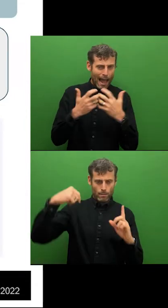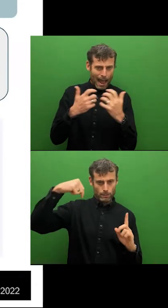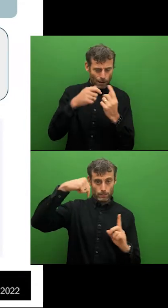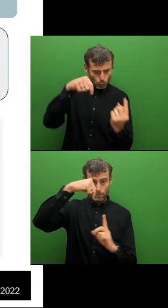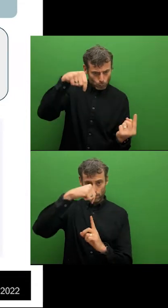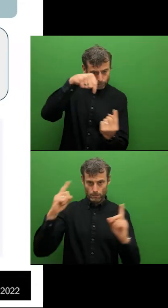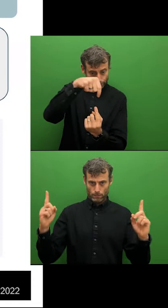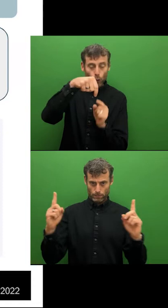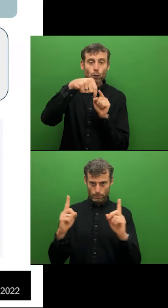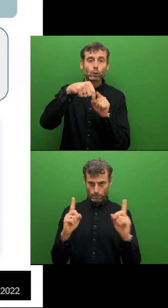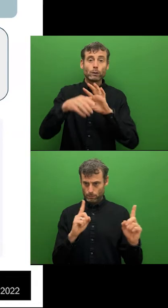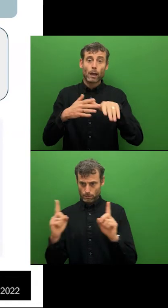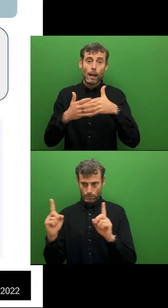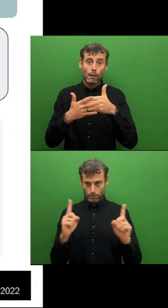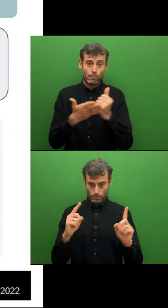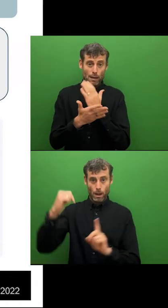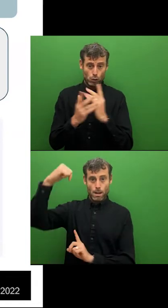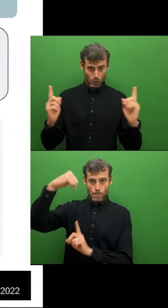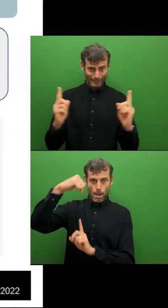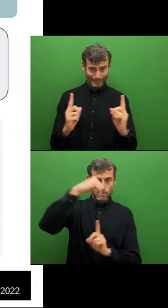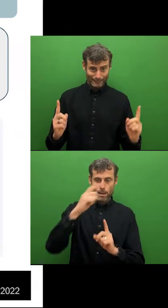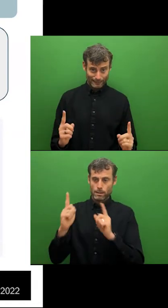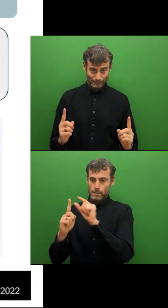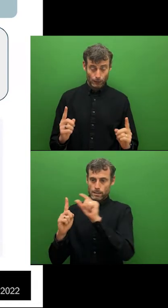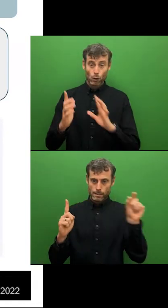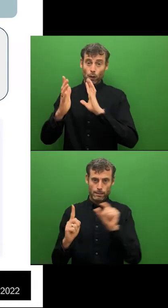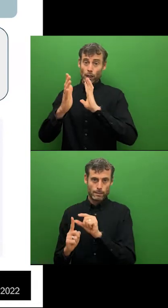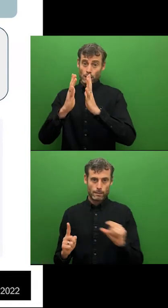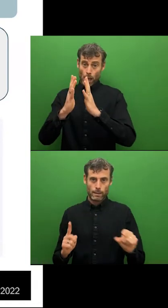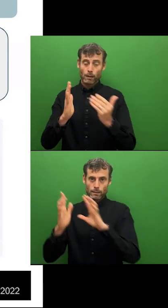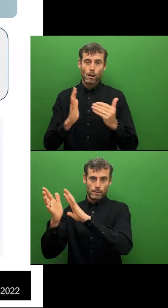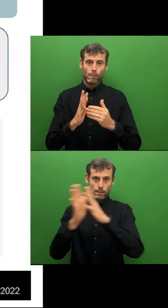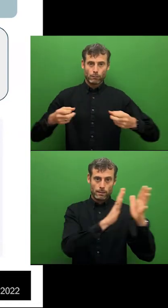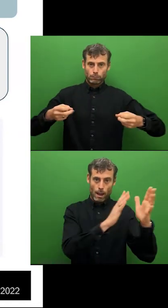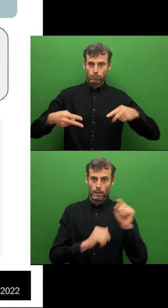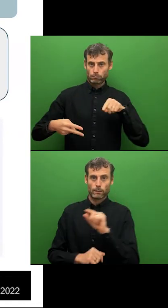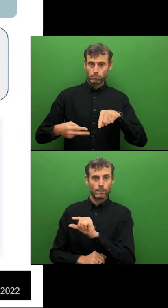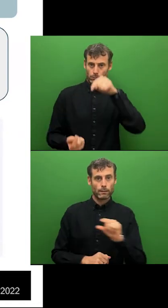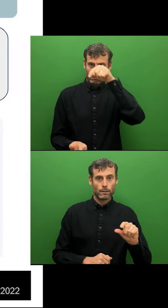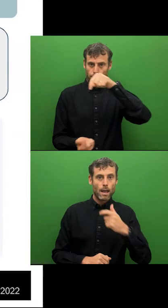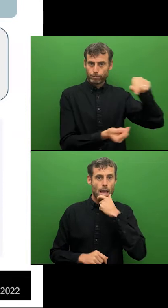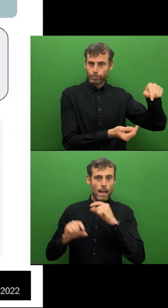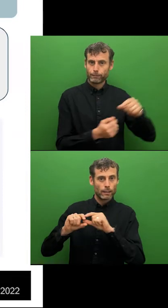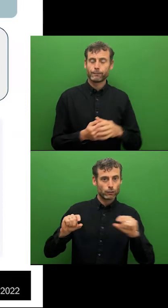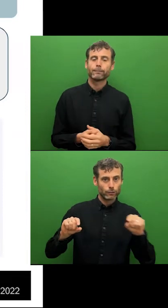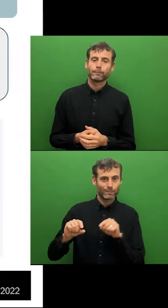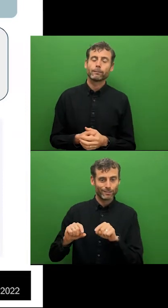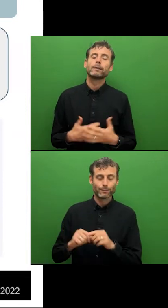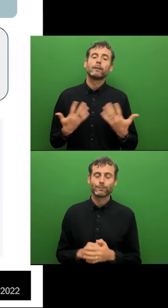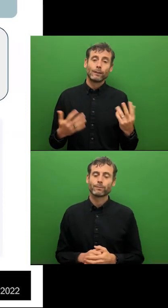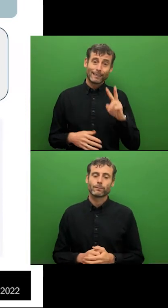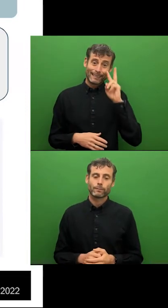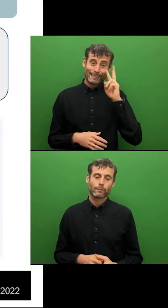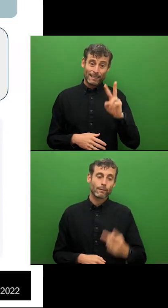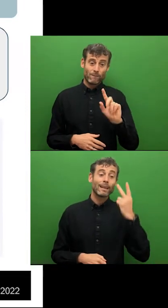align subtitle text to sign language in order to create pairs of written sentences in their sign language interpretation.